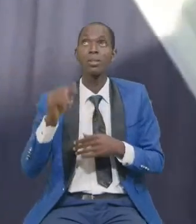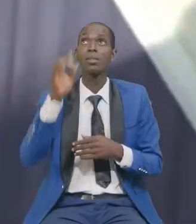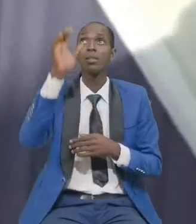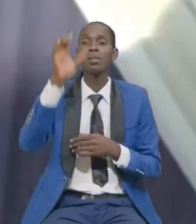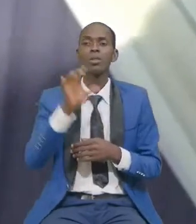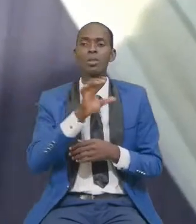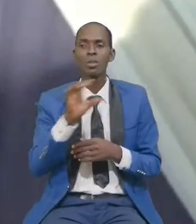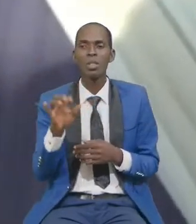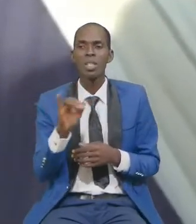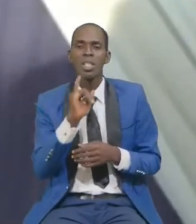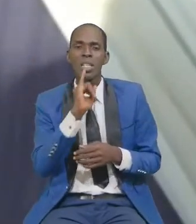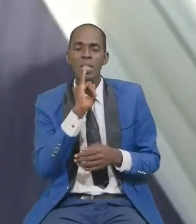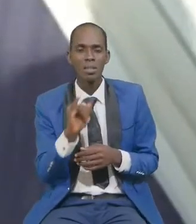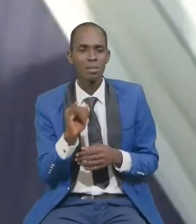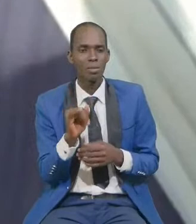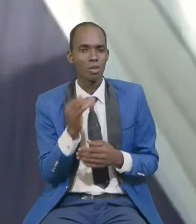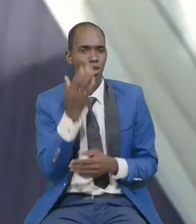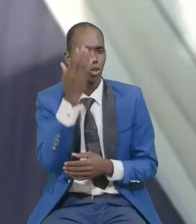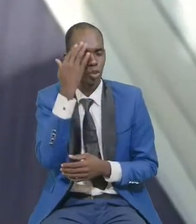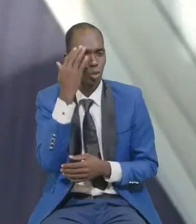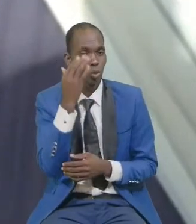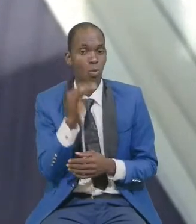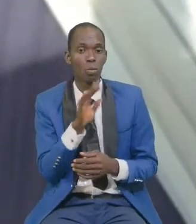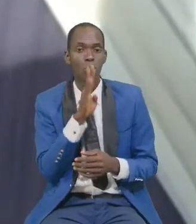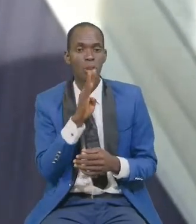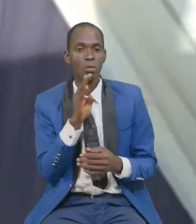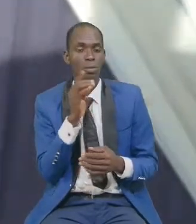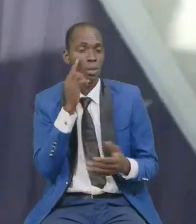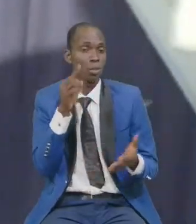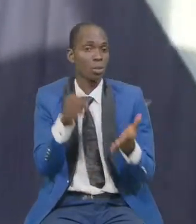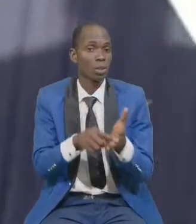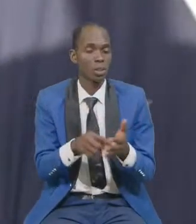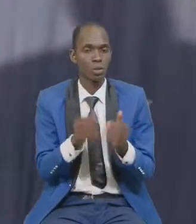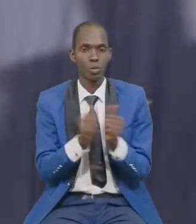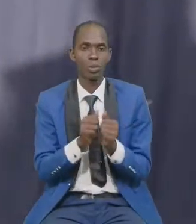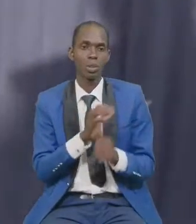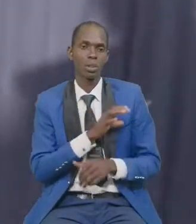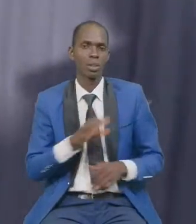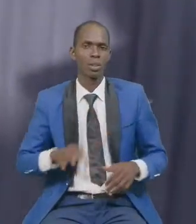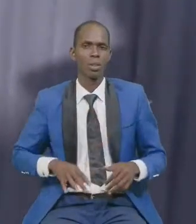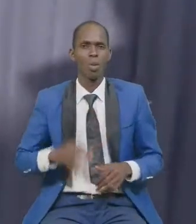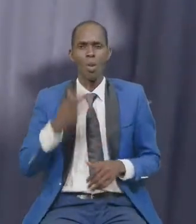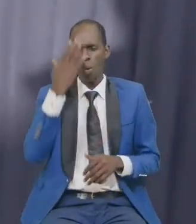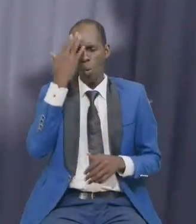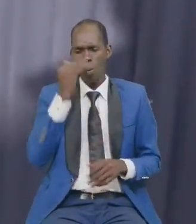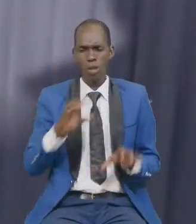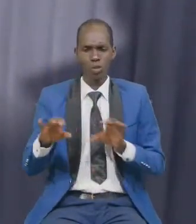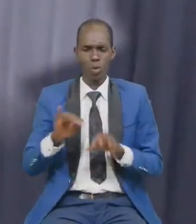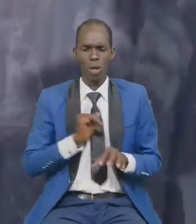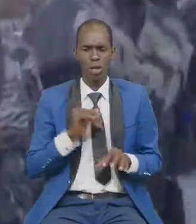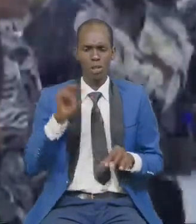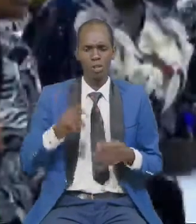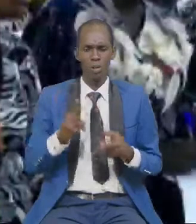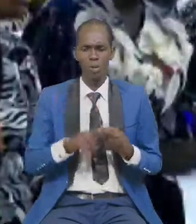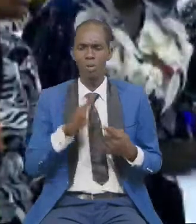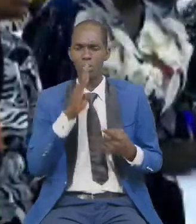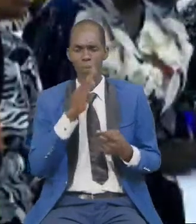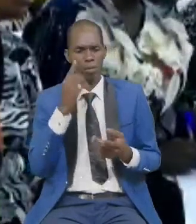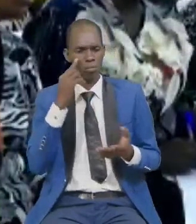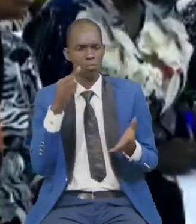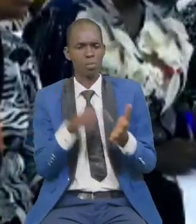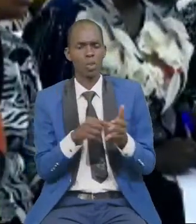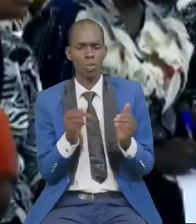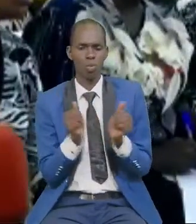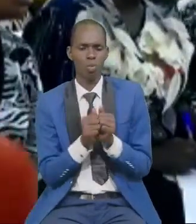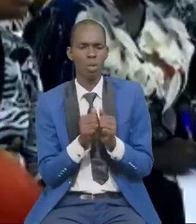is identifying with Christ. Why do I need to identify with